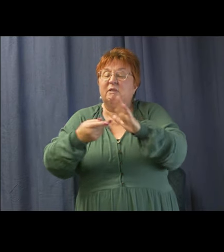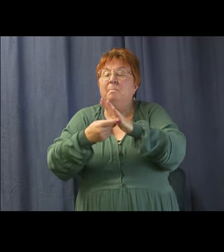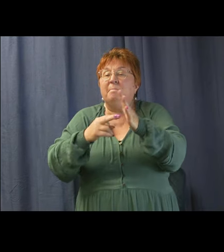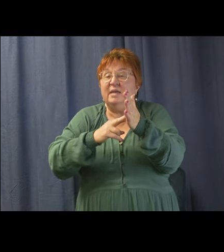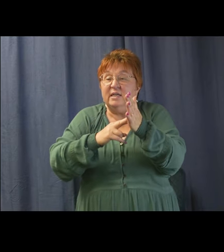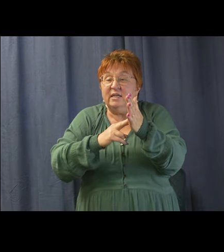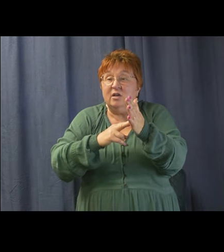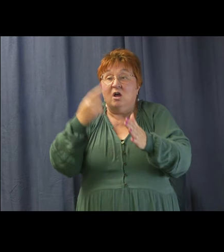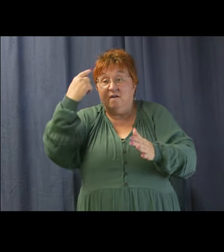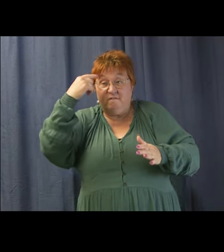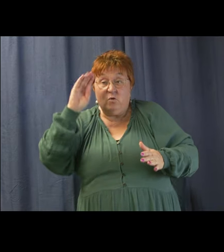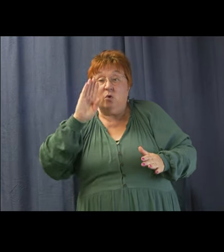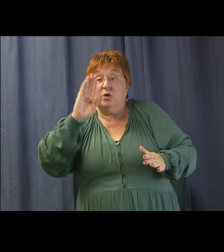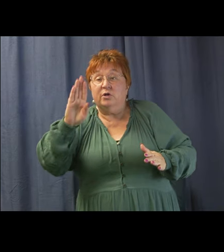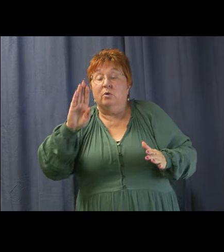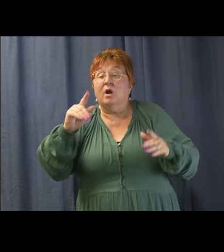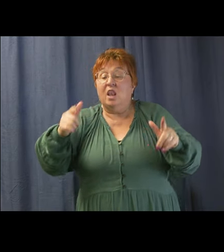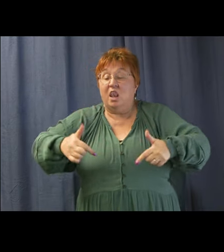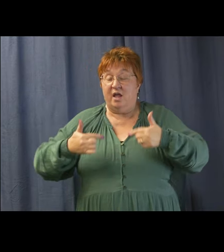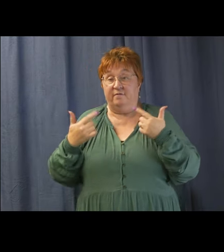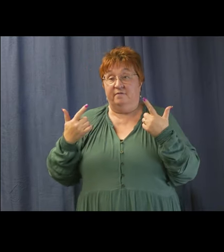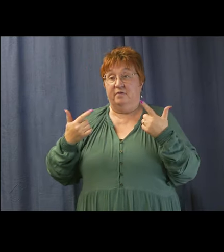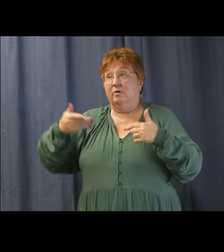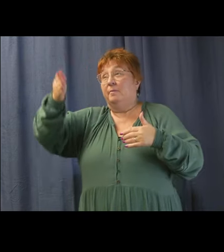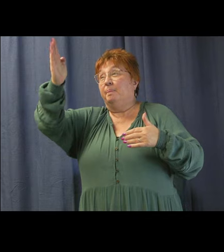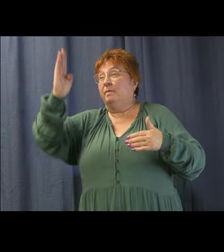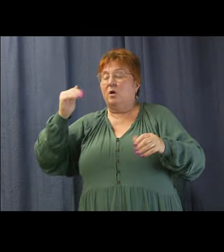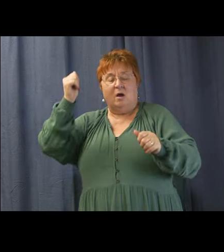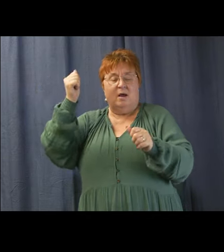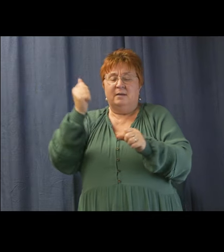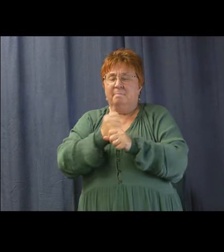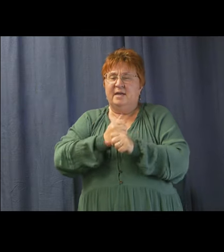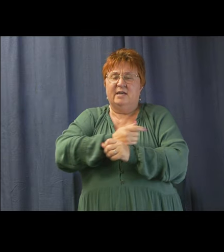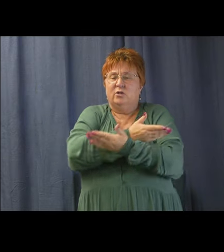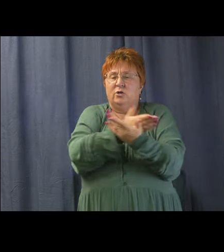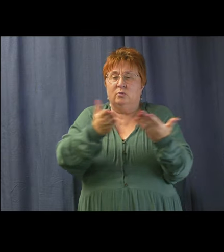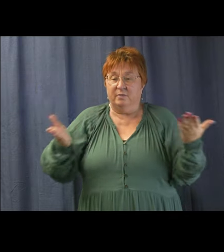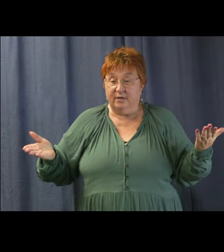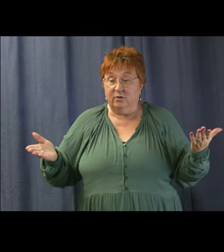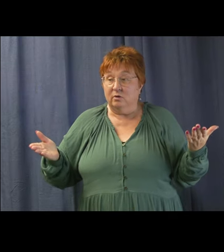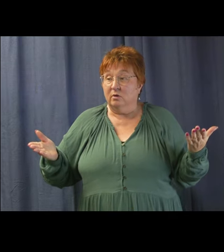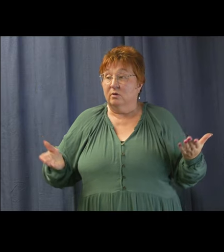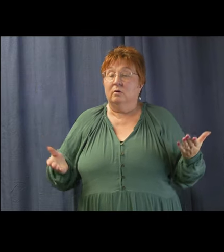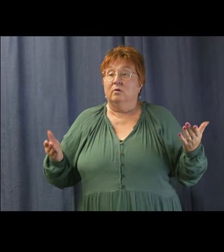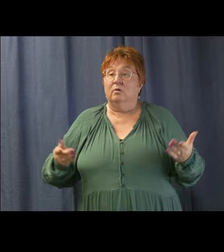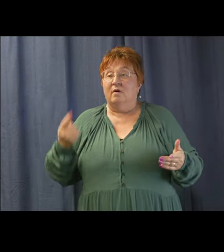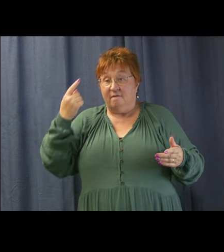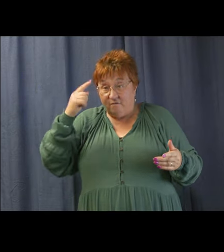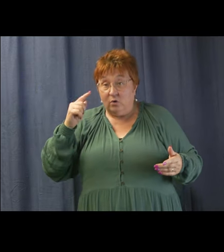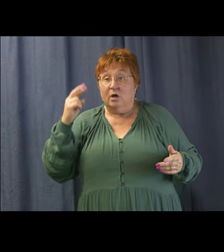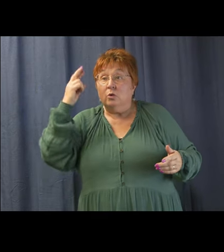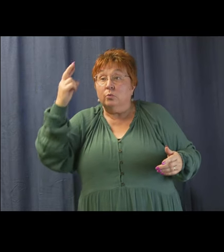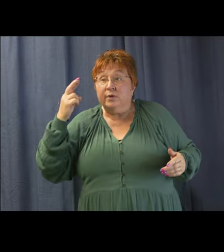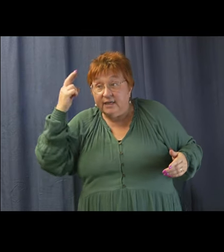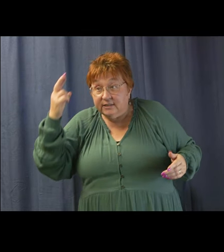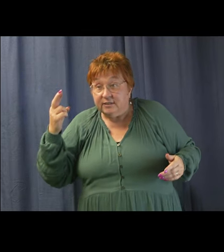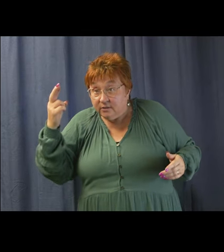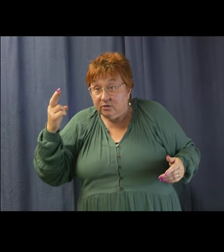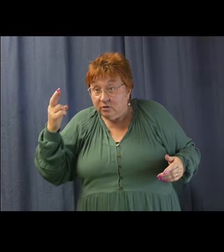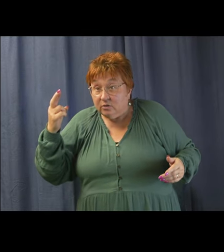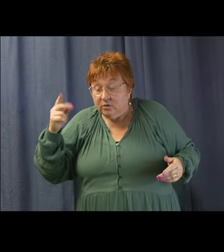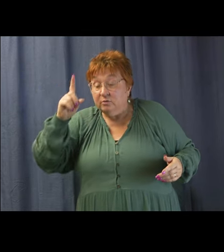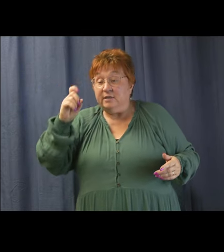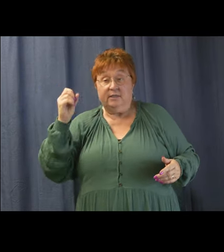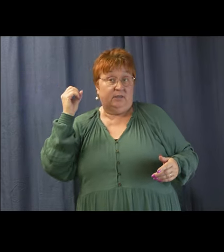and purpose to creation. And God created every one of you on purpose, for a purpose, and that's what we need